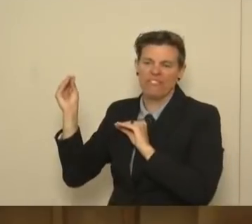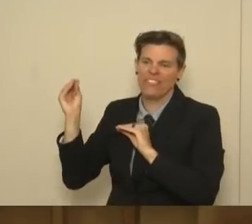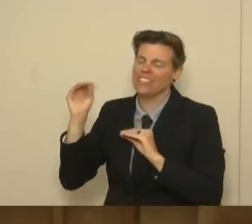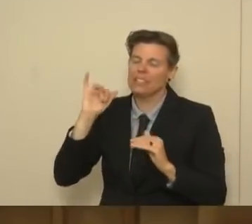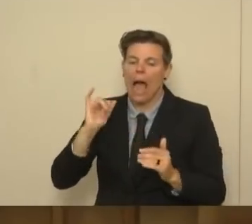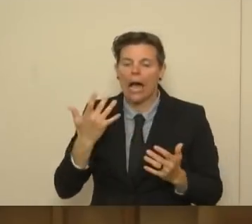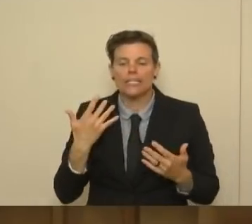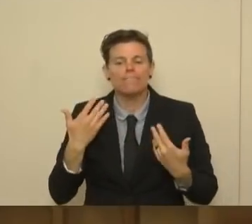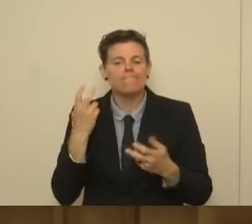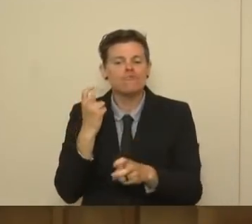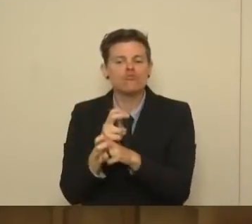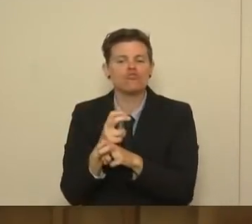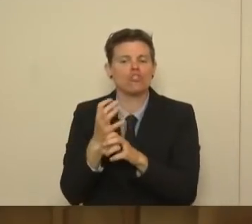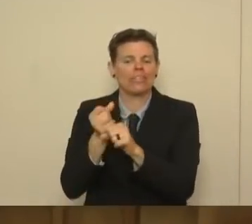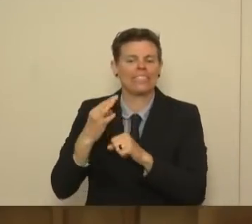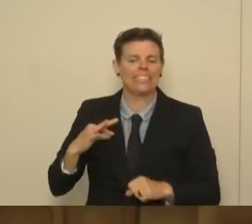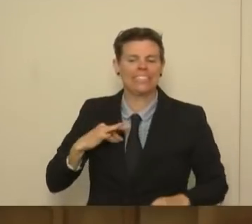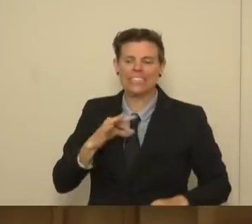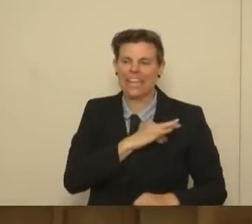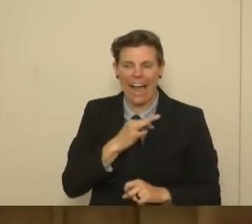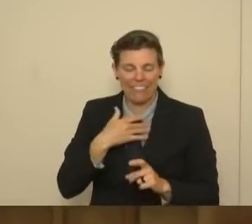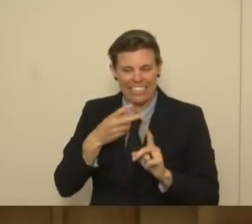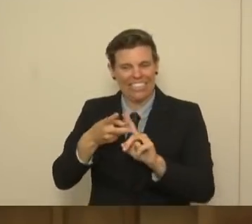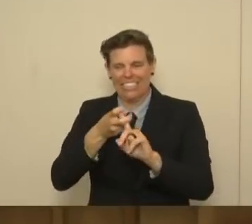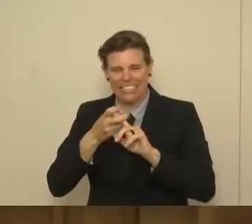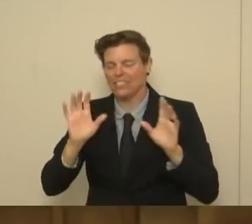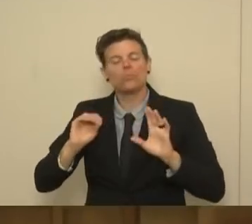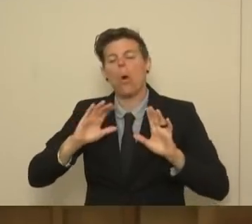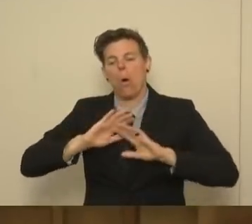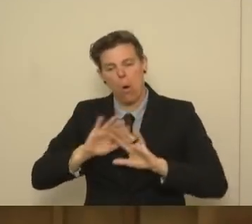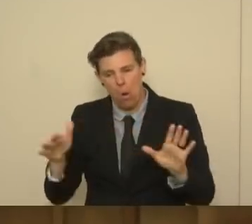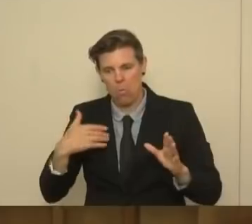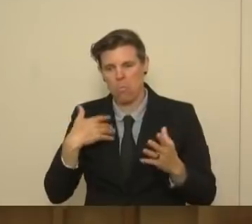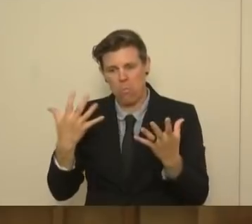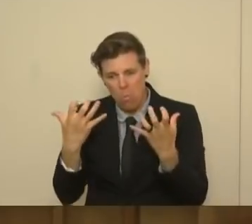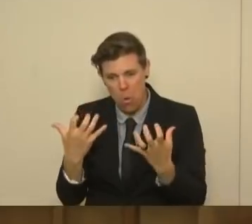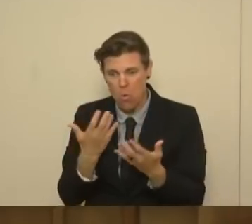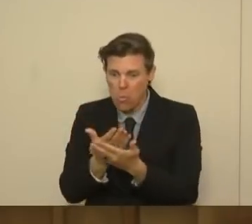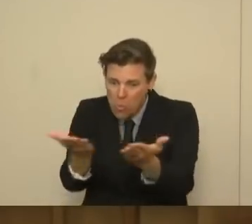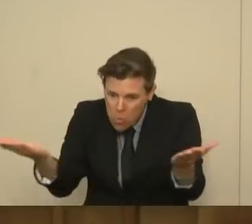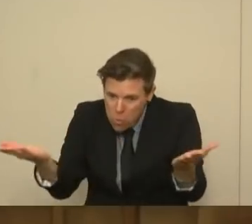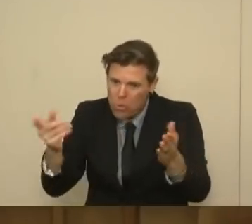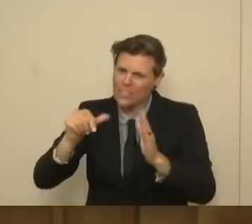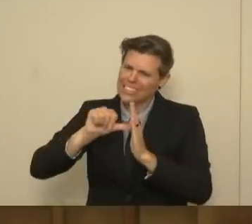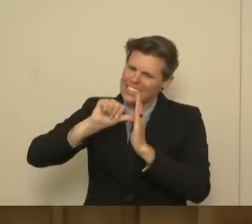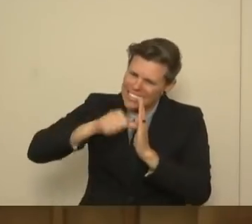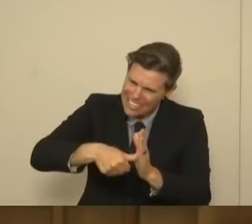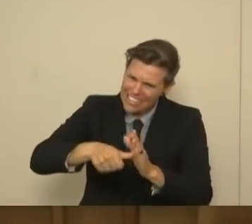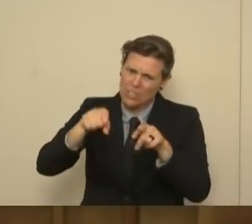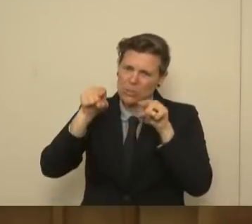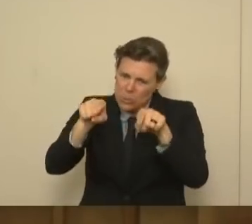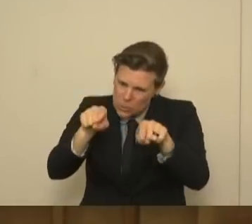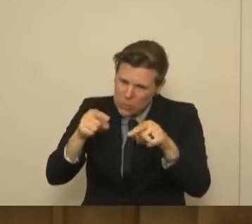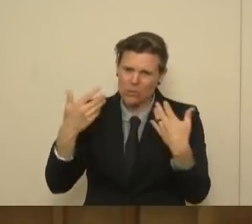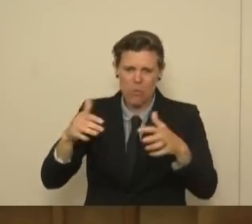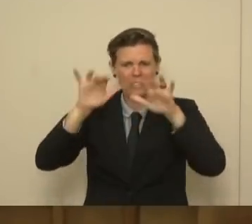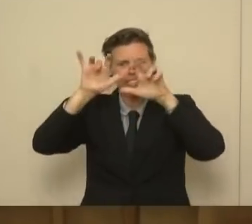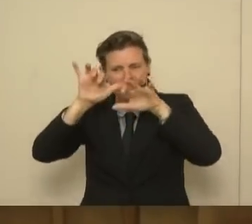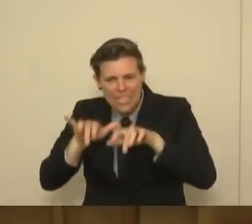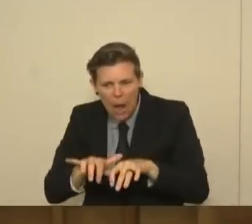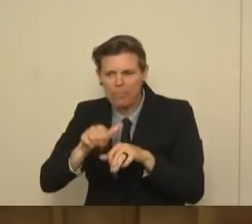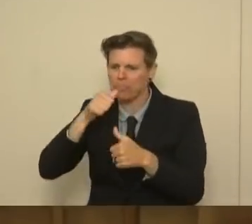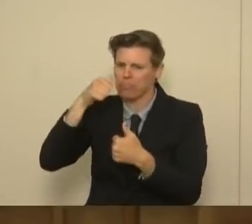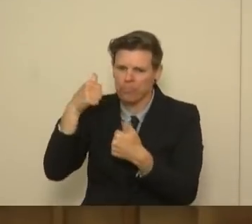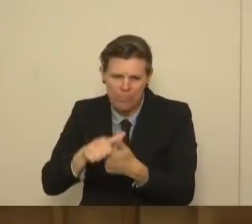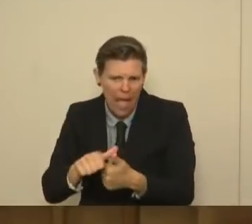encourage the self-response. And to your other part of your question, which the governor really eloquently addressed, is that because